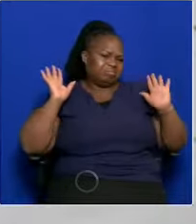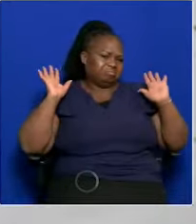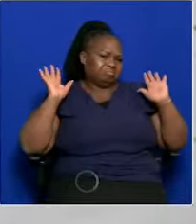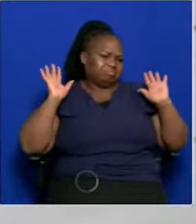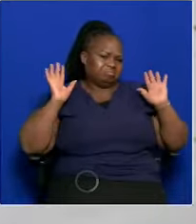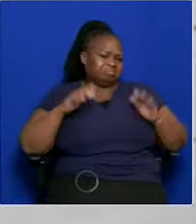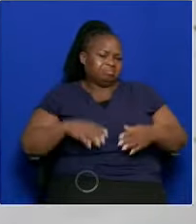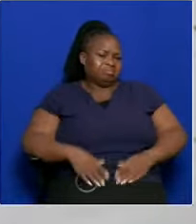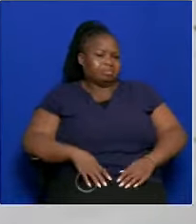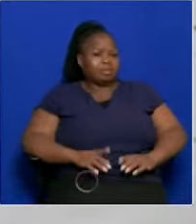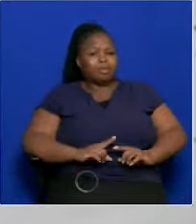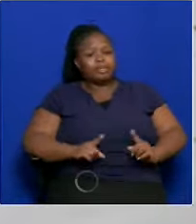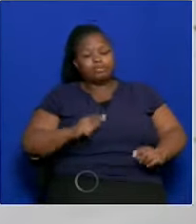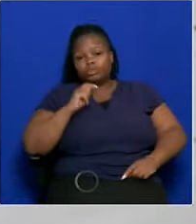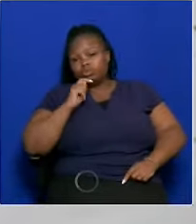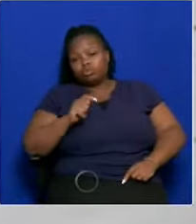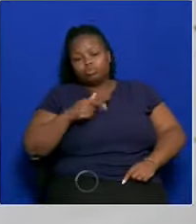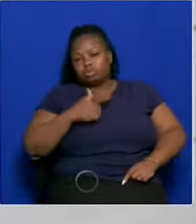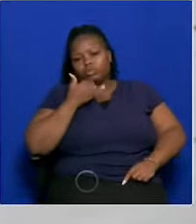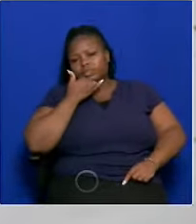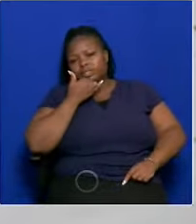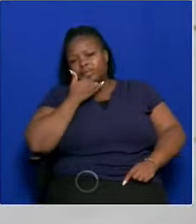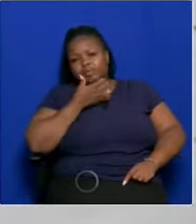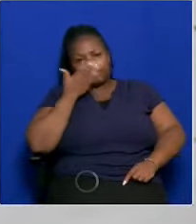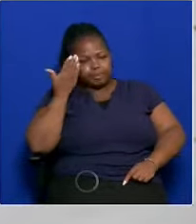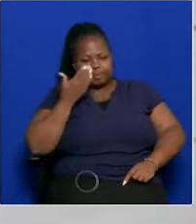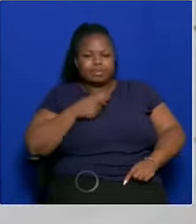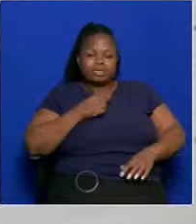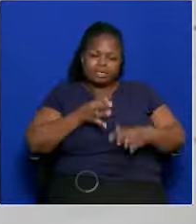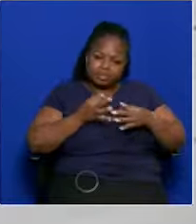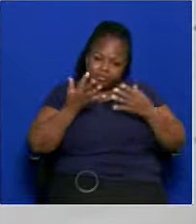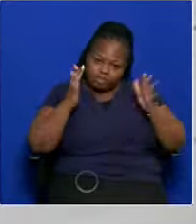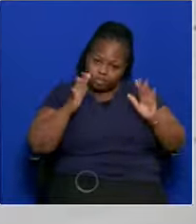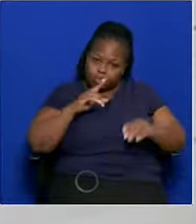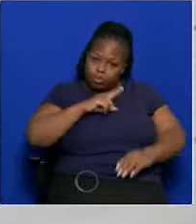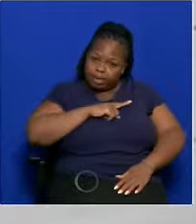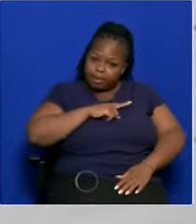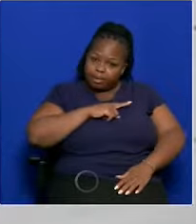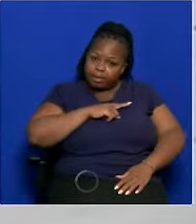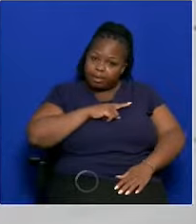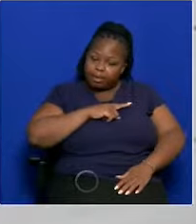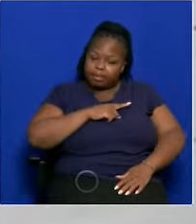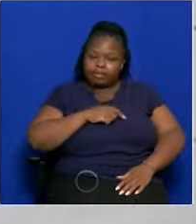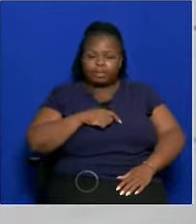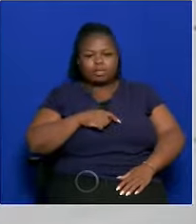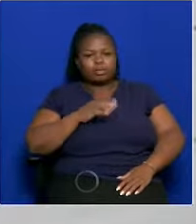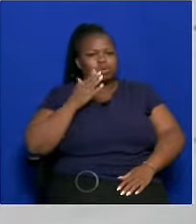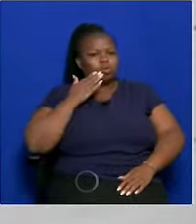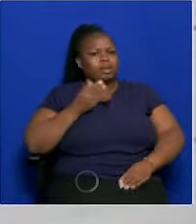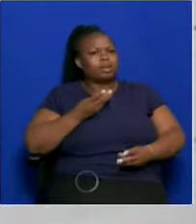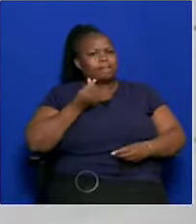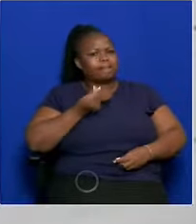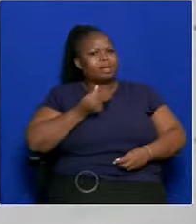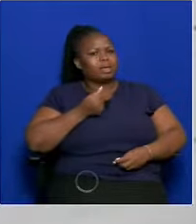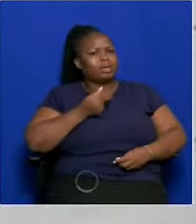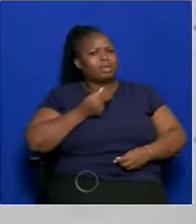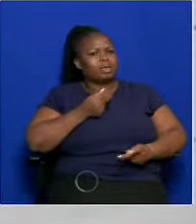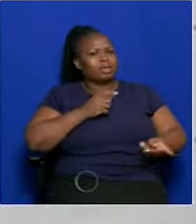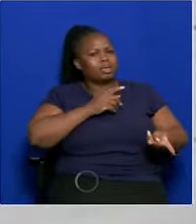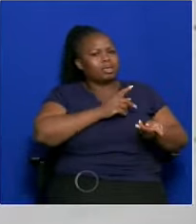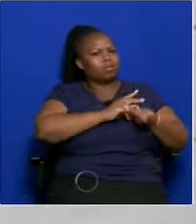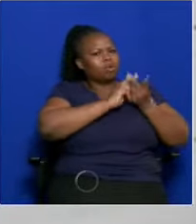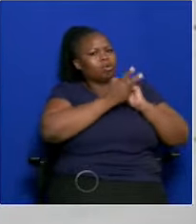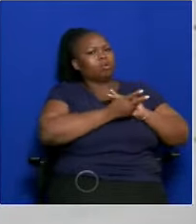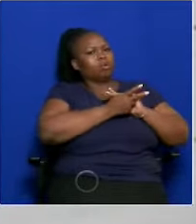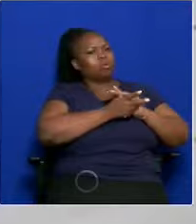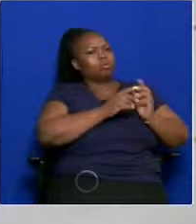I was not happy for the reason I mentioned. And when I borrowed the money, I didn't know it was a subject of